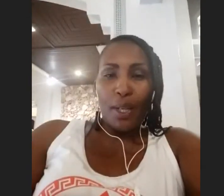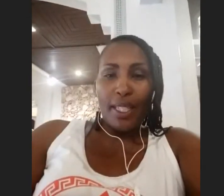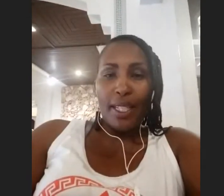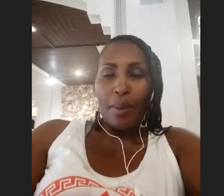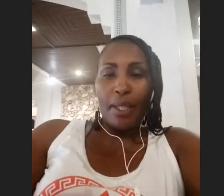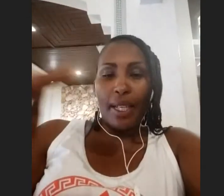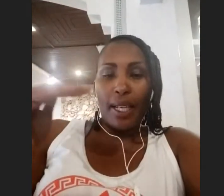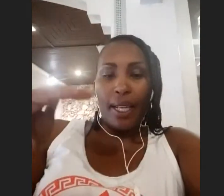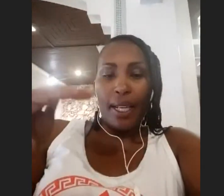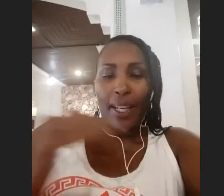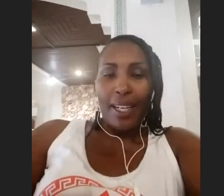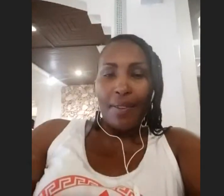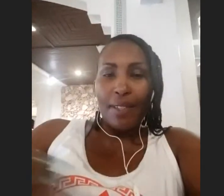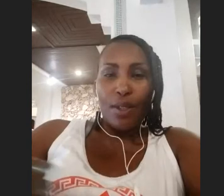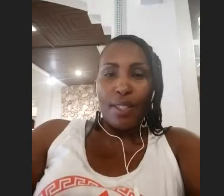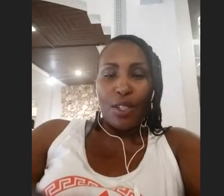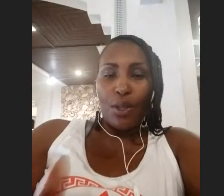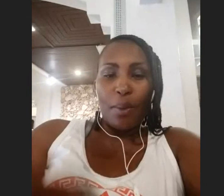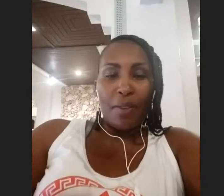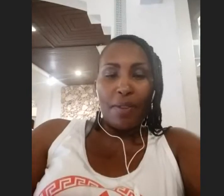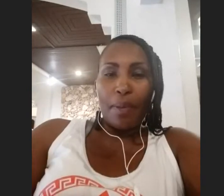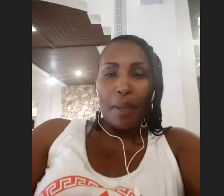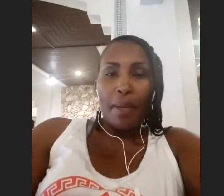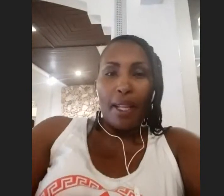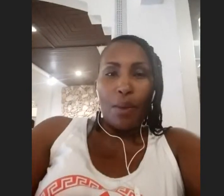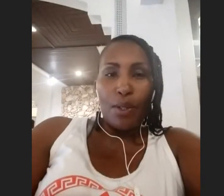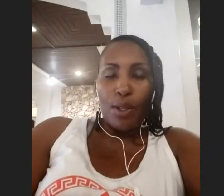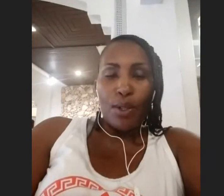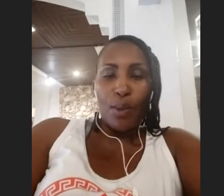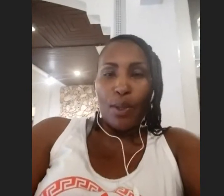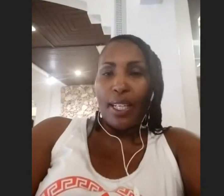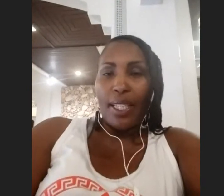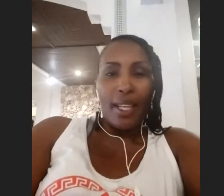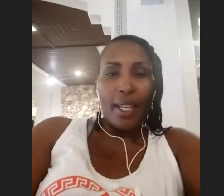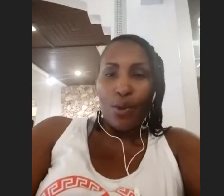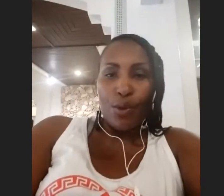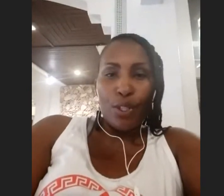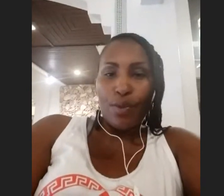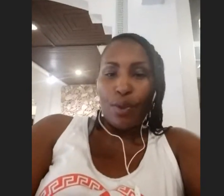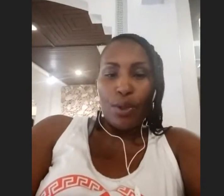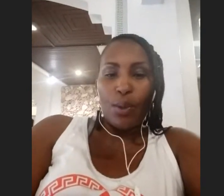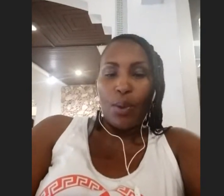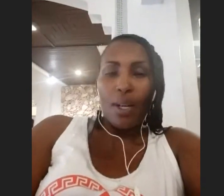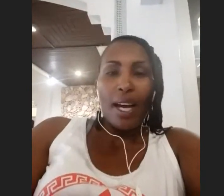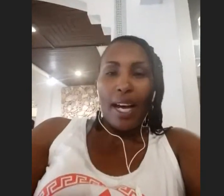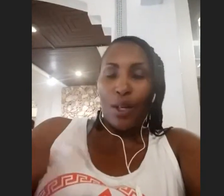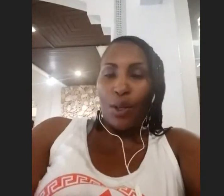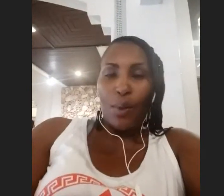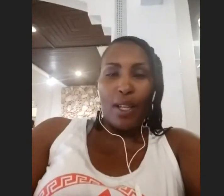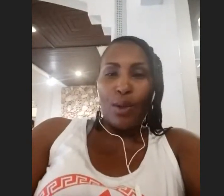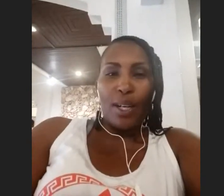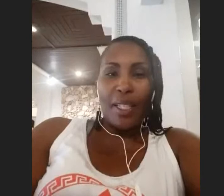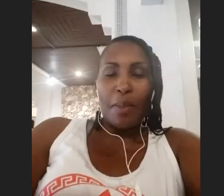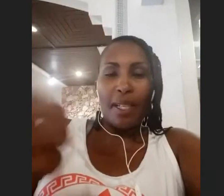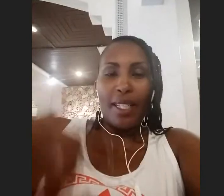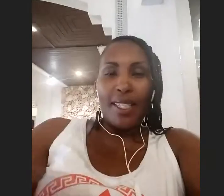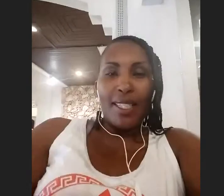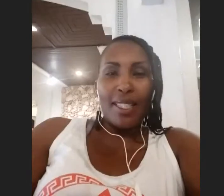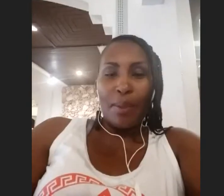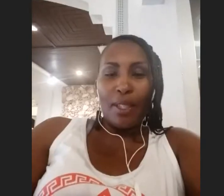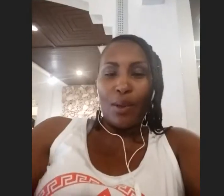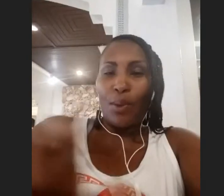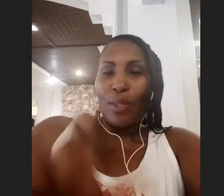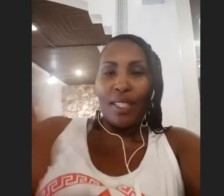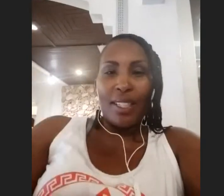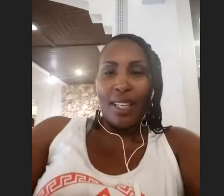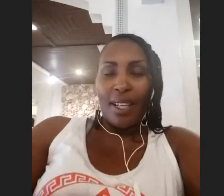more, you can tell me. We can have this conversation. My mother was also widowed at the age of 44. So I don't know whether you look at me and see